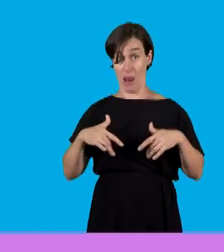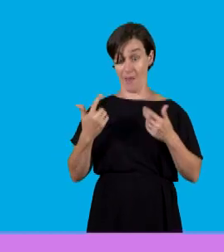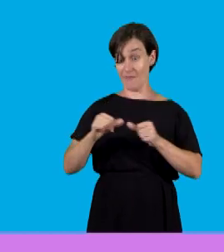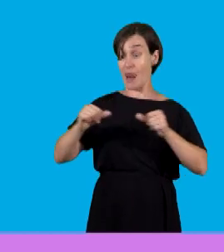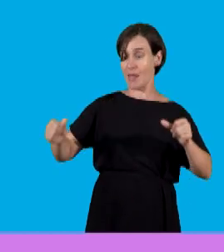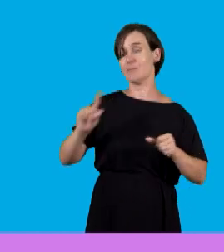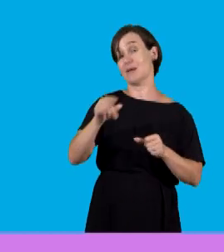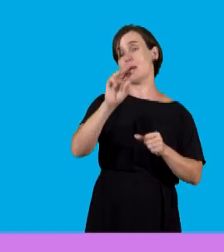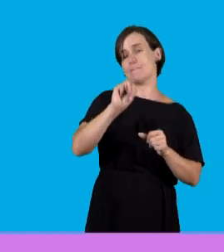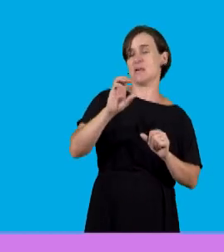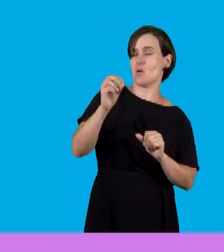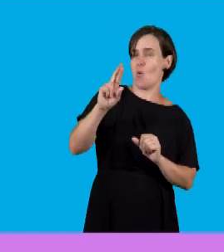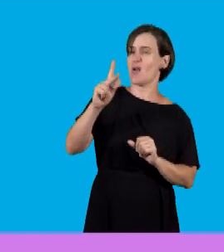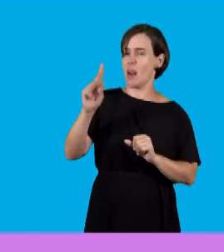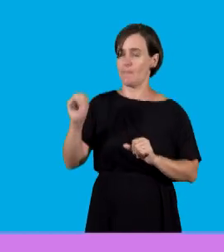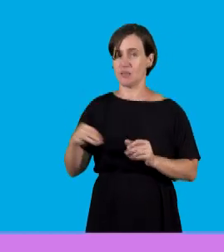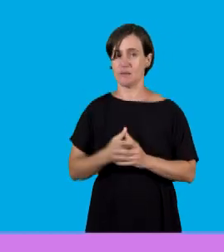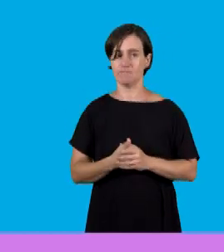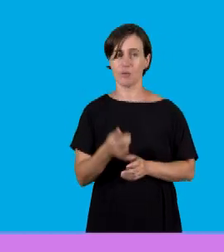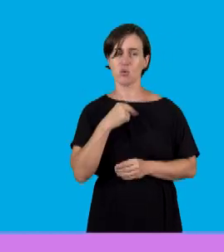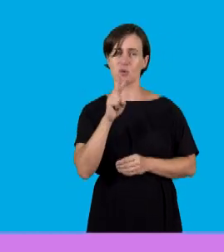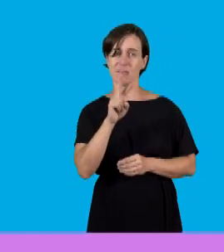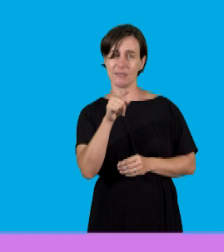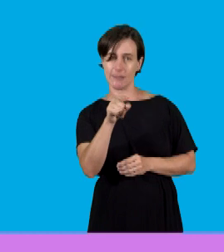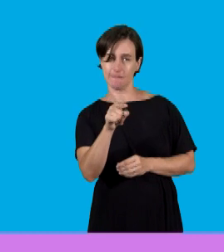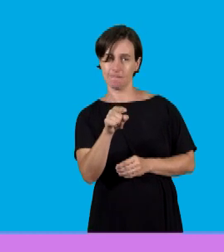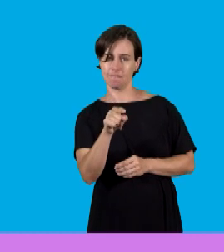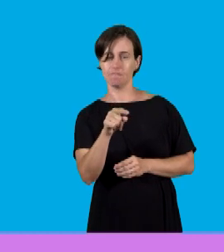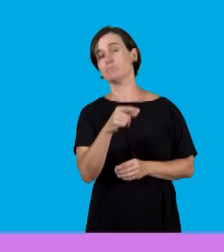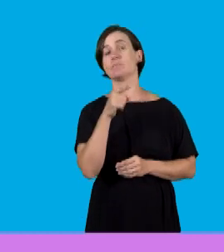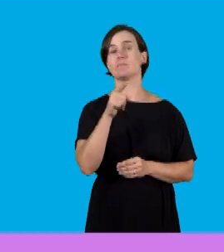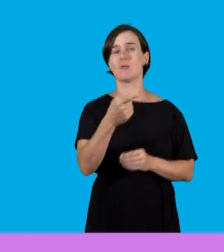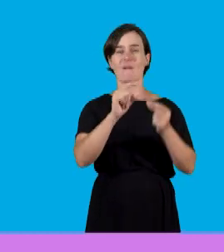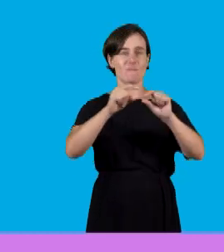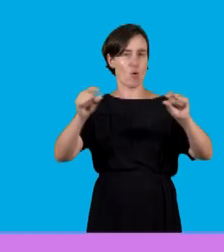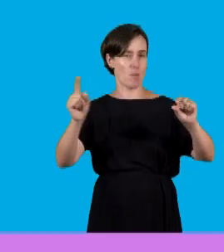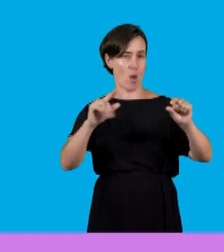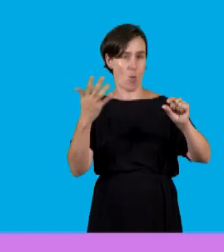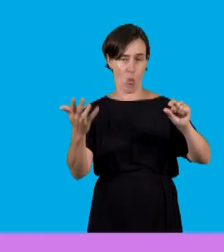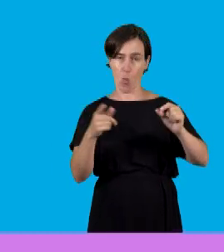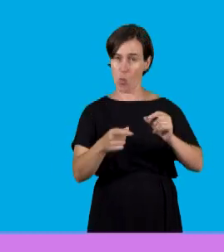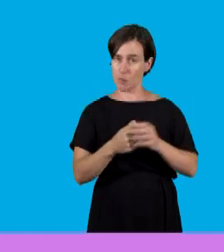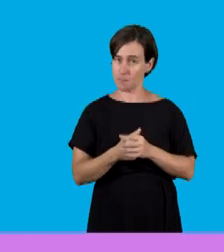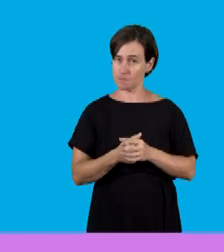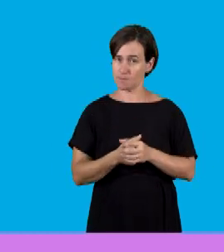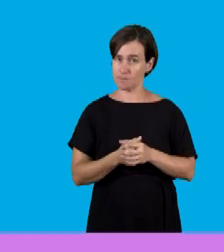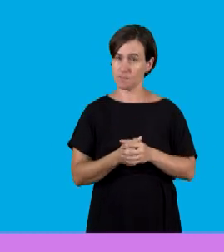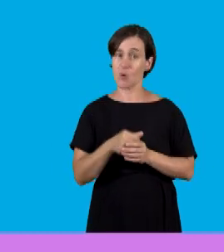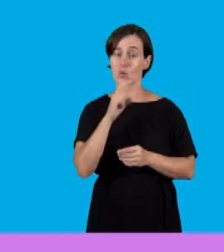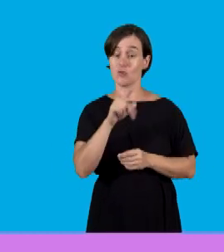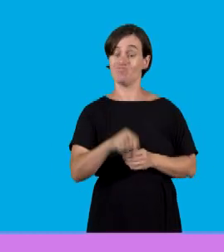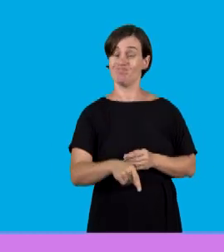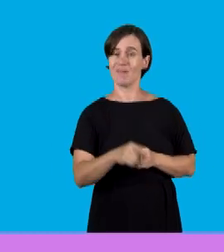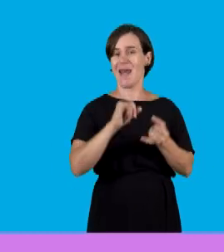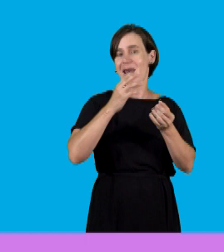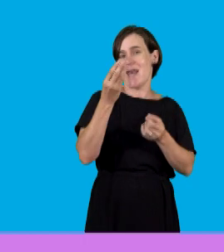kilometers. So we are given the scale that the formula that we use to calculate actual length using a number scale.